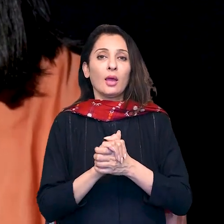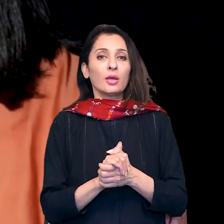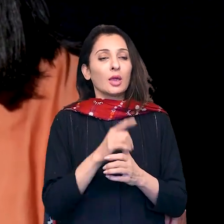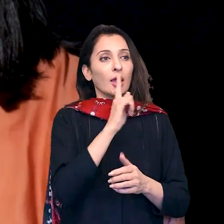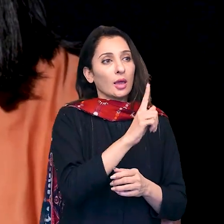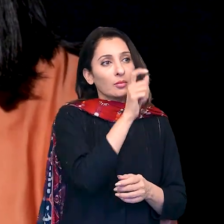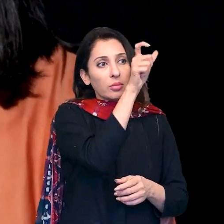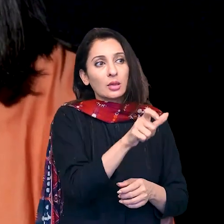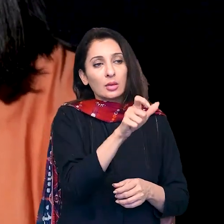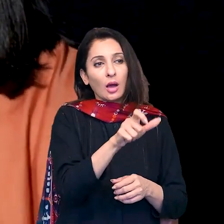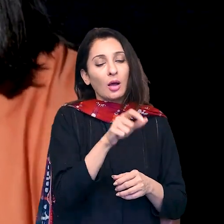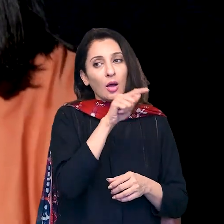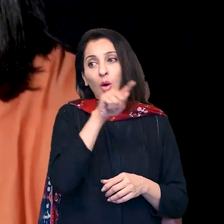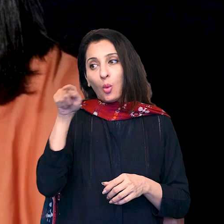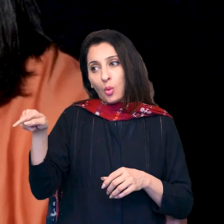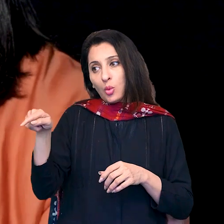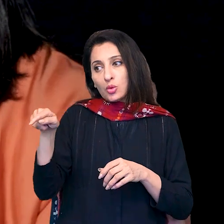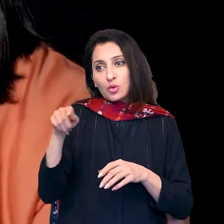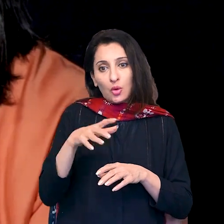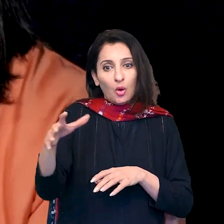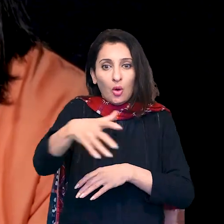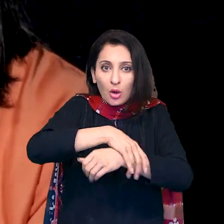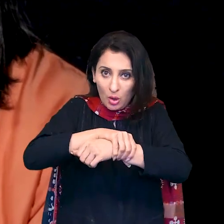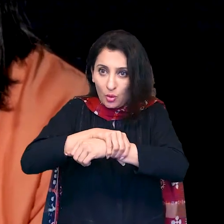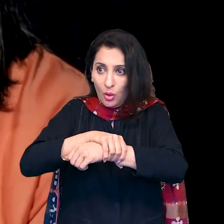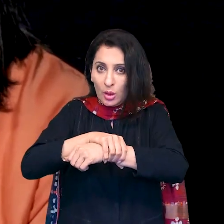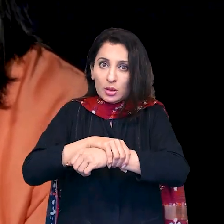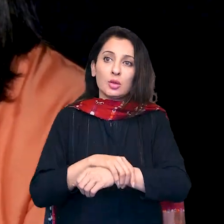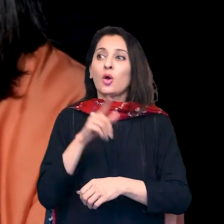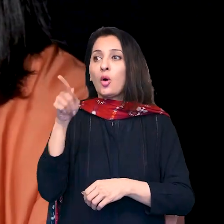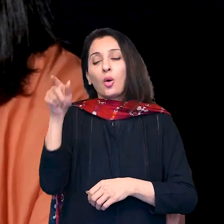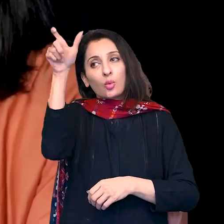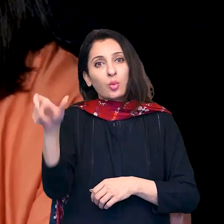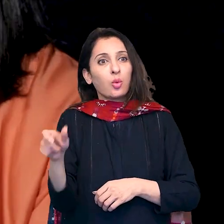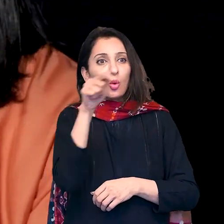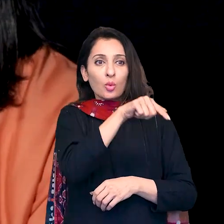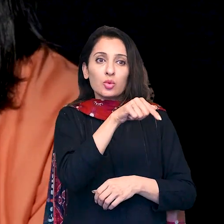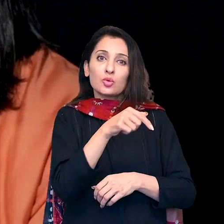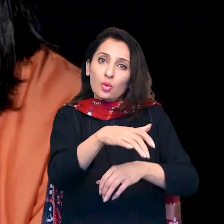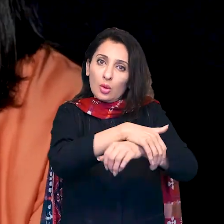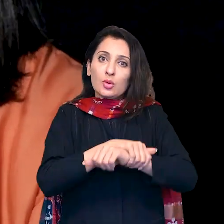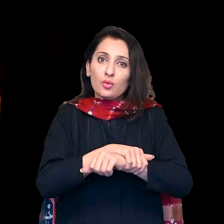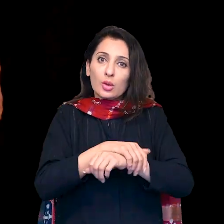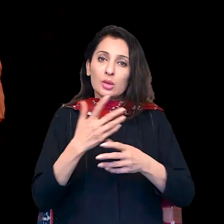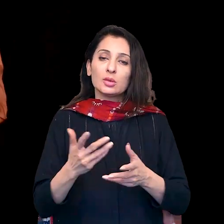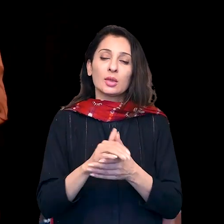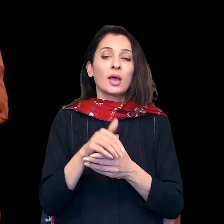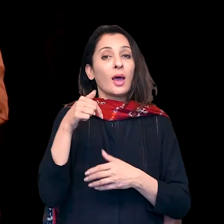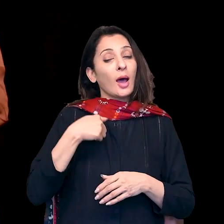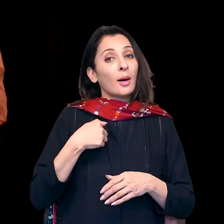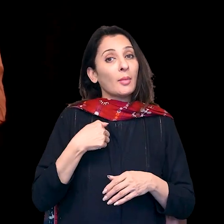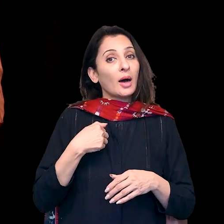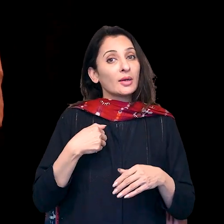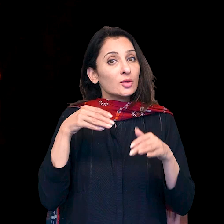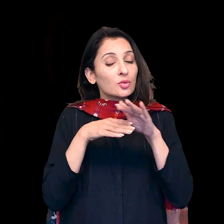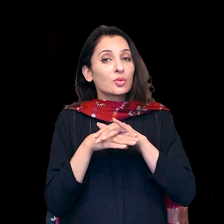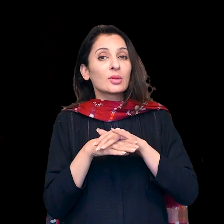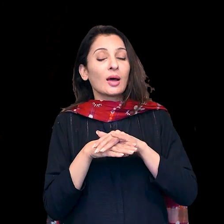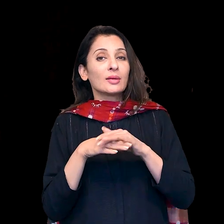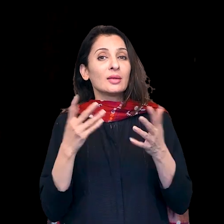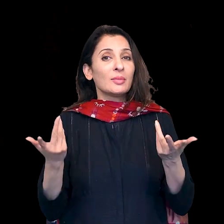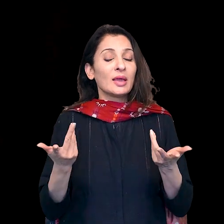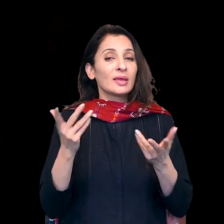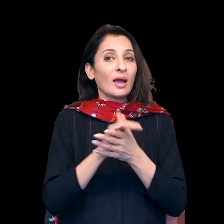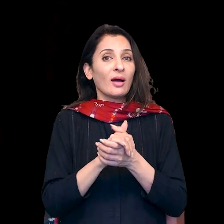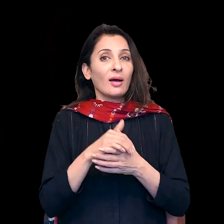keeps coming and going. What we struggle to do is accept one for where they are, as they are. In our society, our elders often